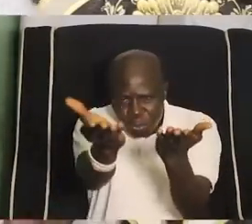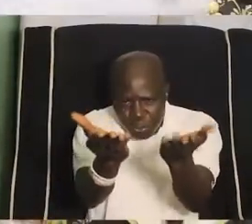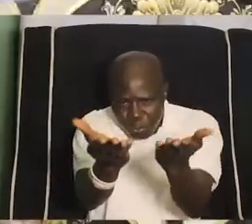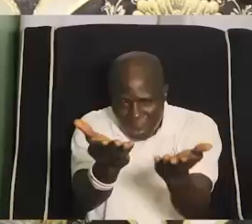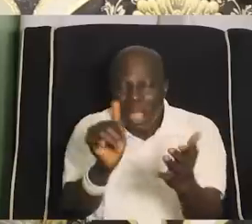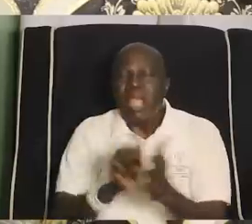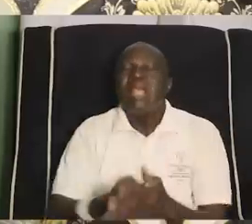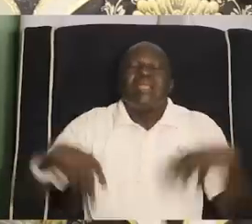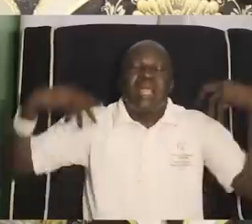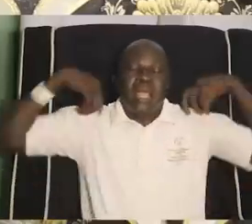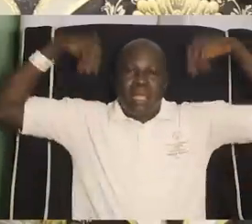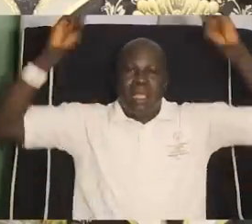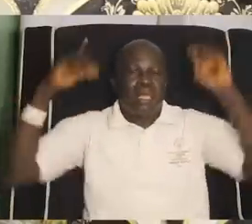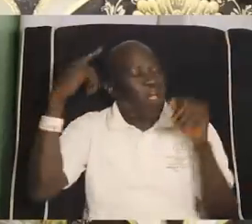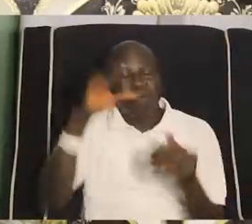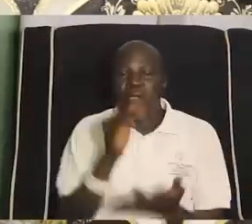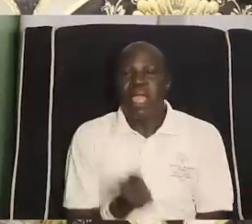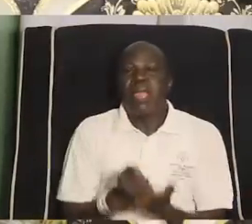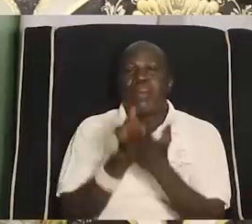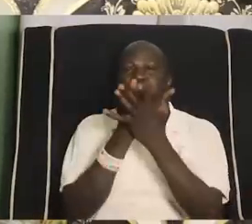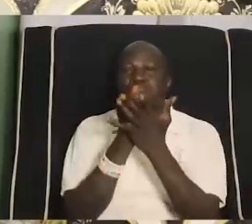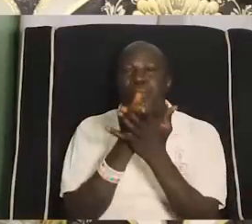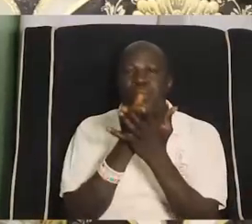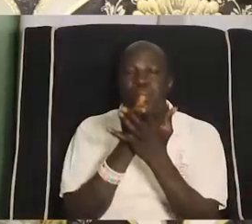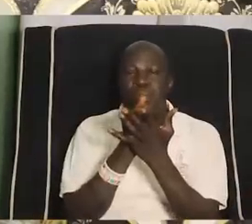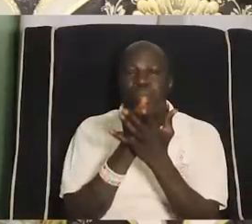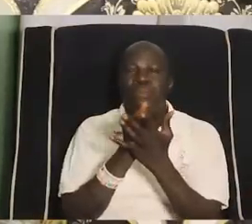for angel of help. Angel of